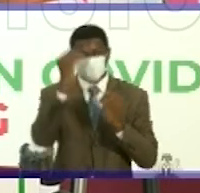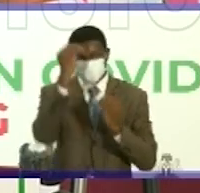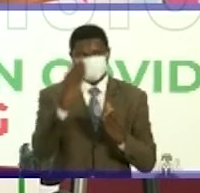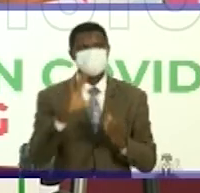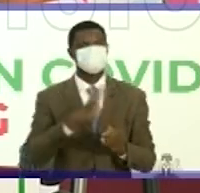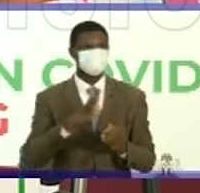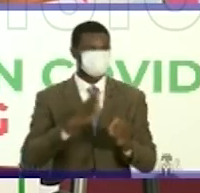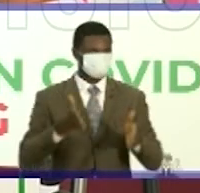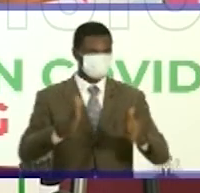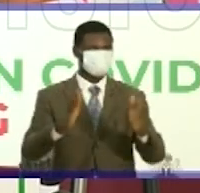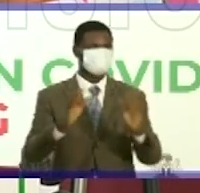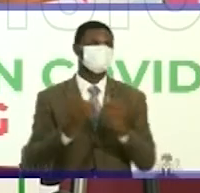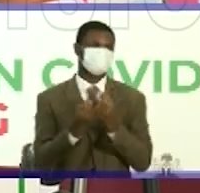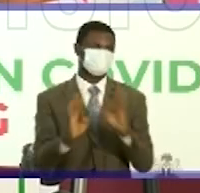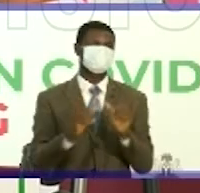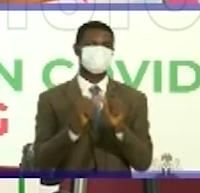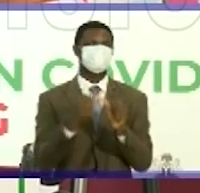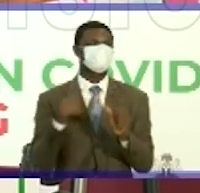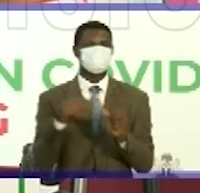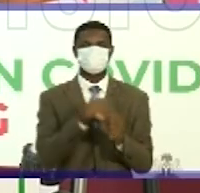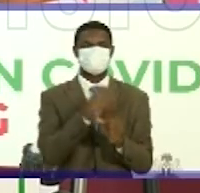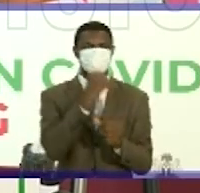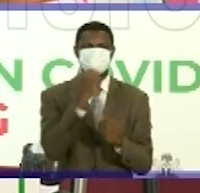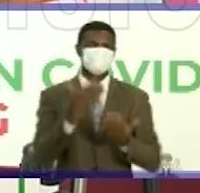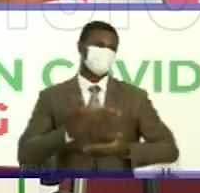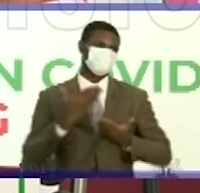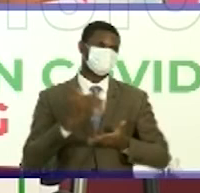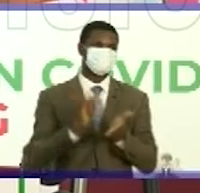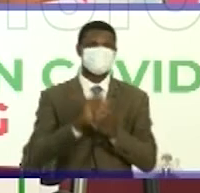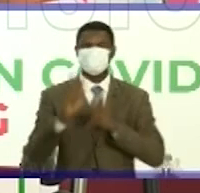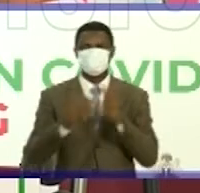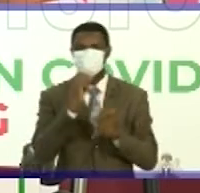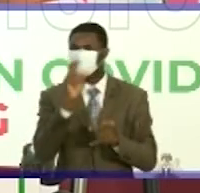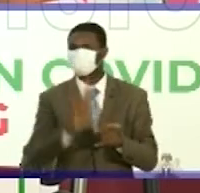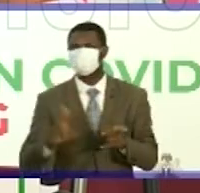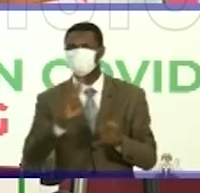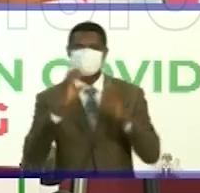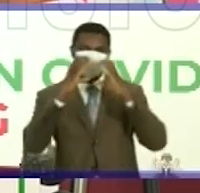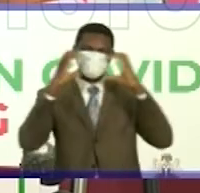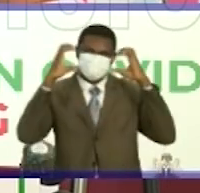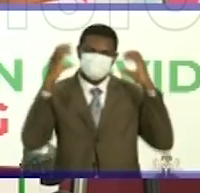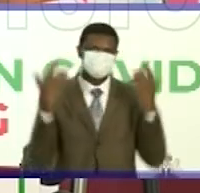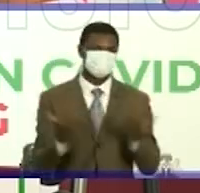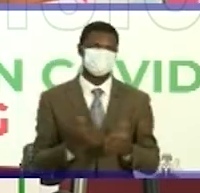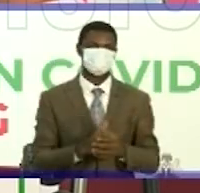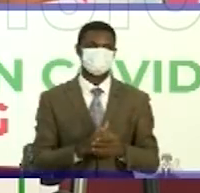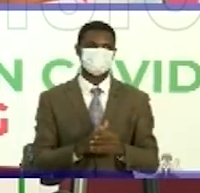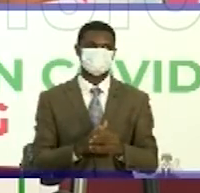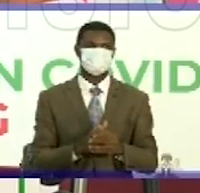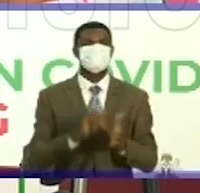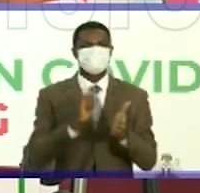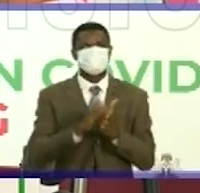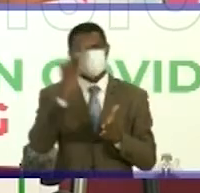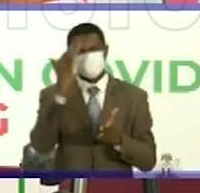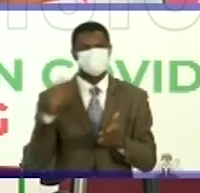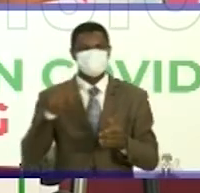about the low level of compliance with wearing face masks, and with the current extension of this phase, as I said